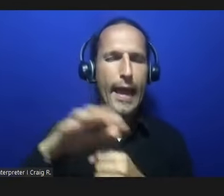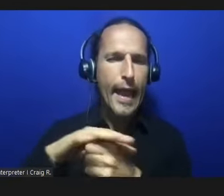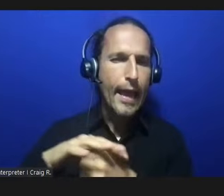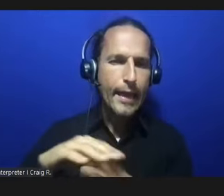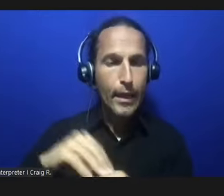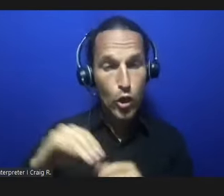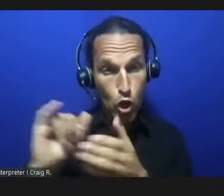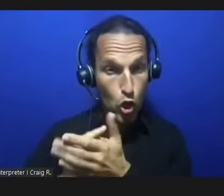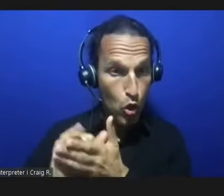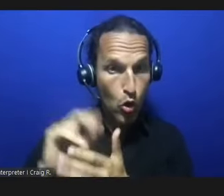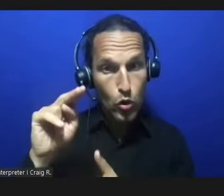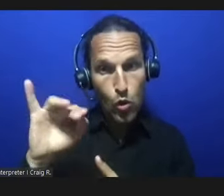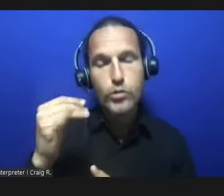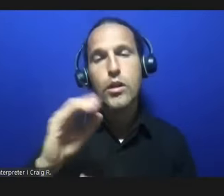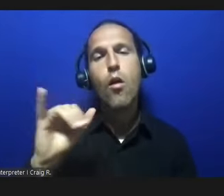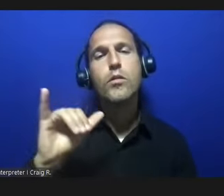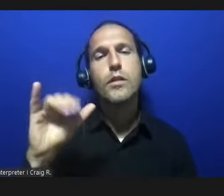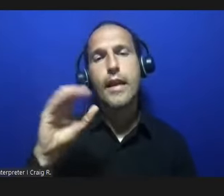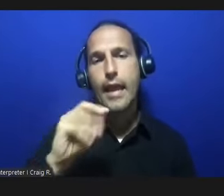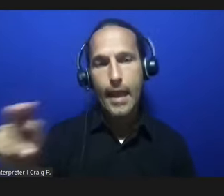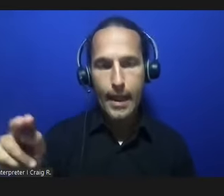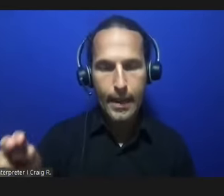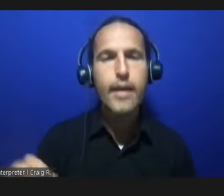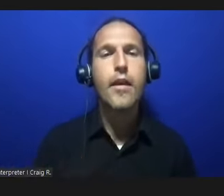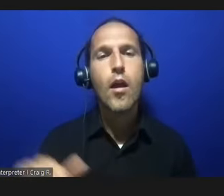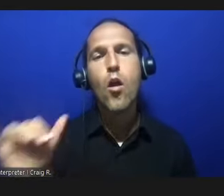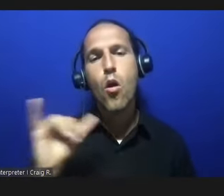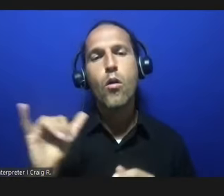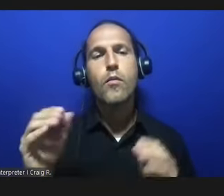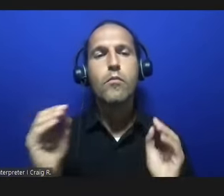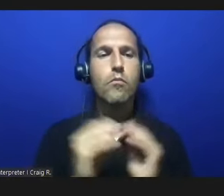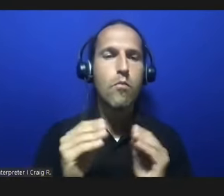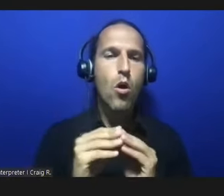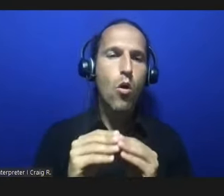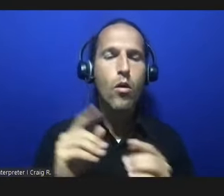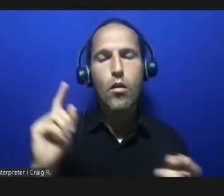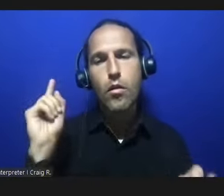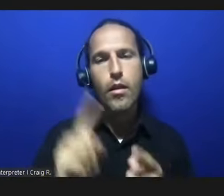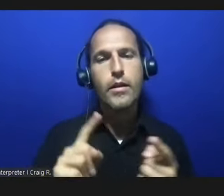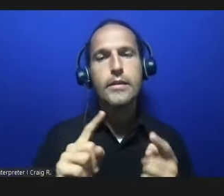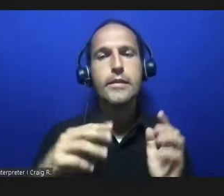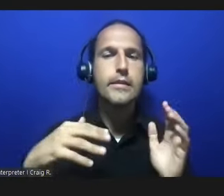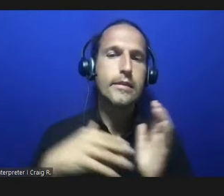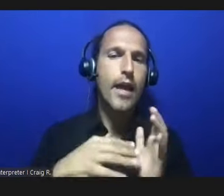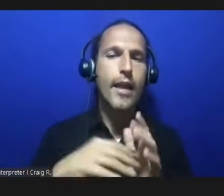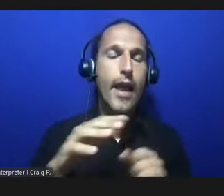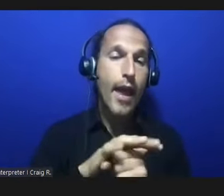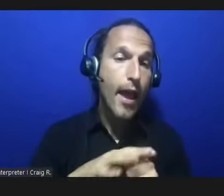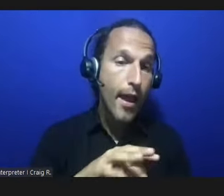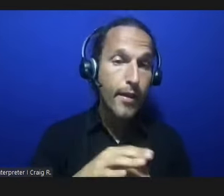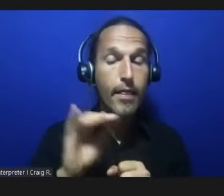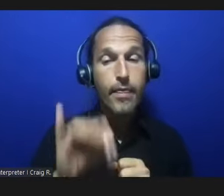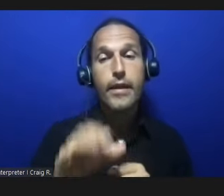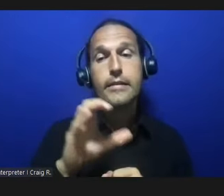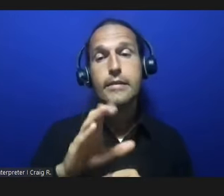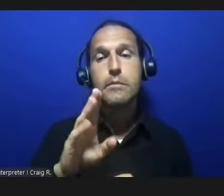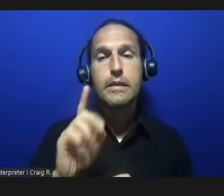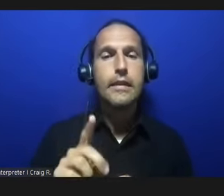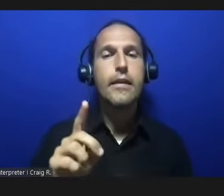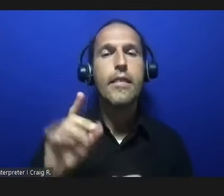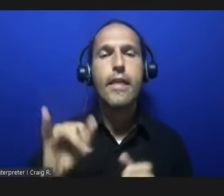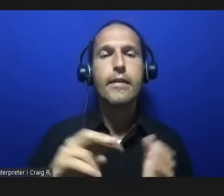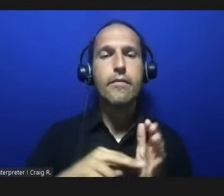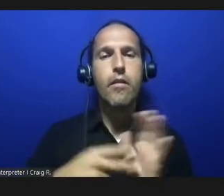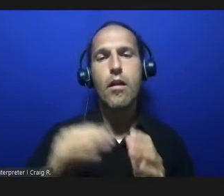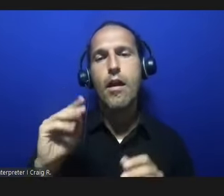New York, New Jersey, and Connecticut. There will also be more refined local study areas, including the Central Business District, as defined